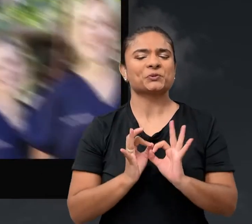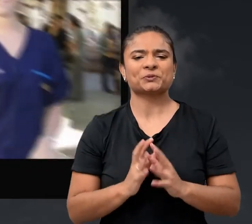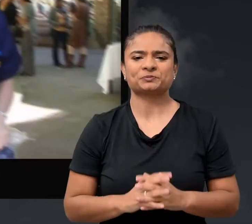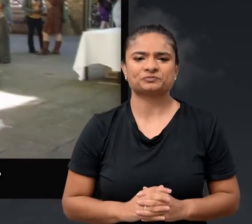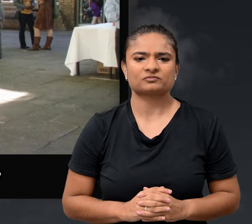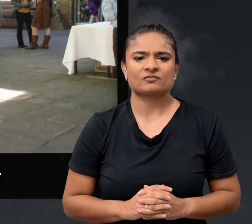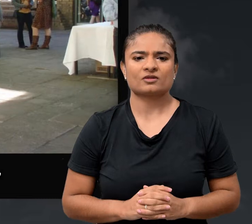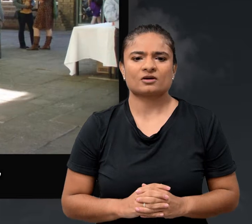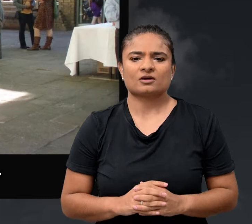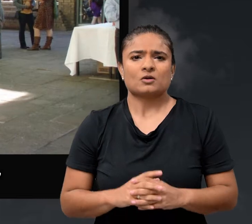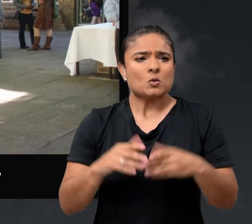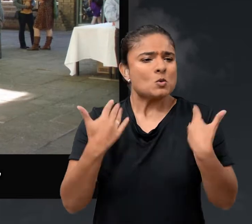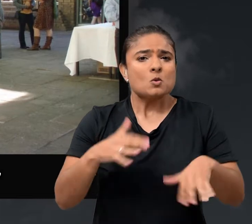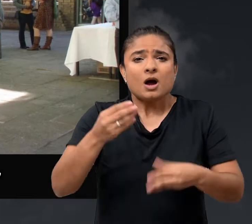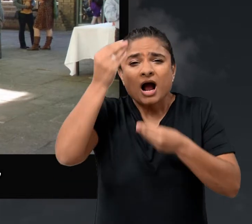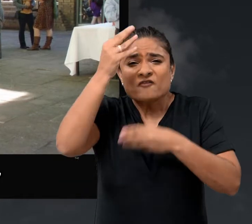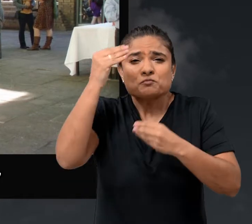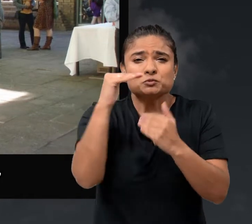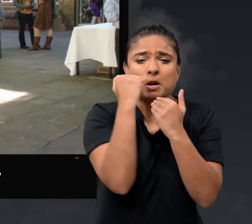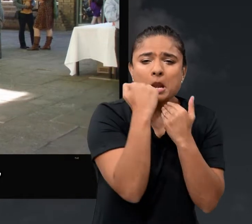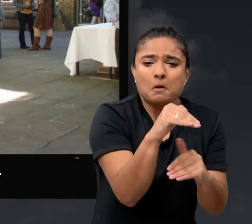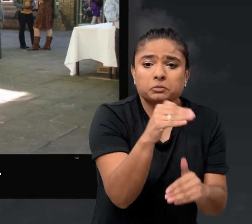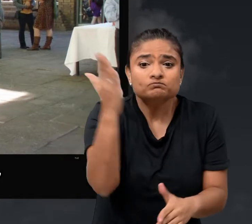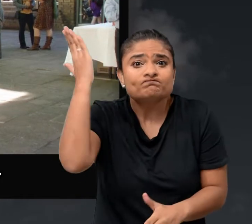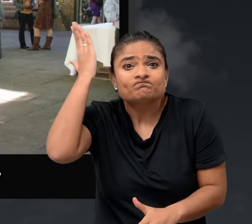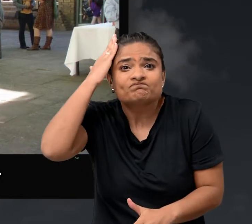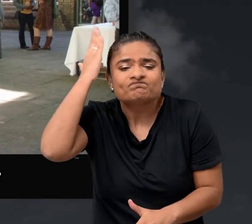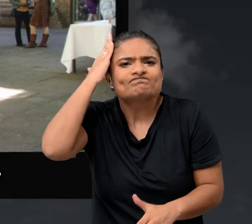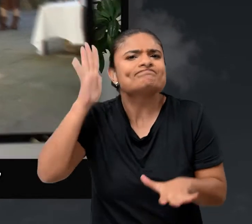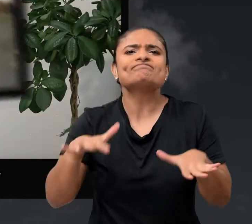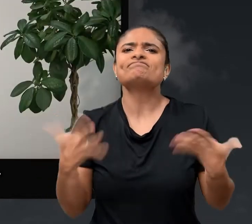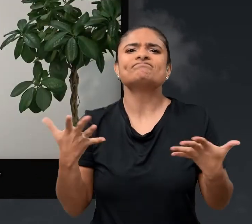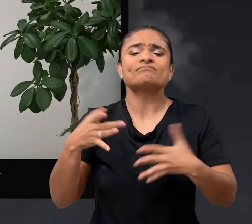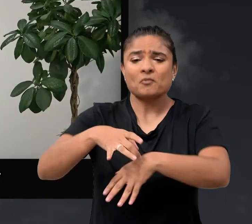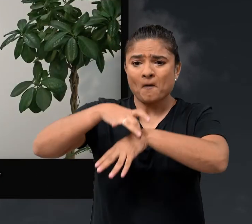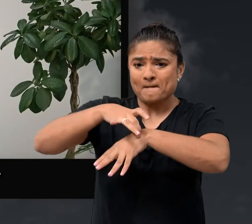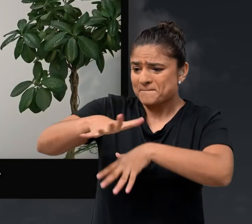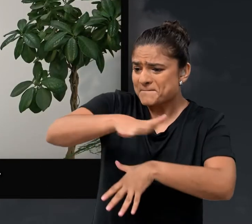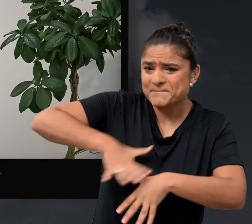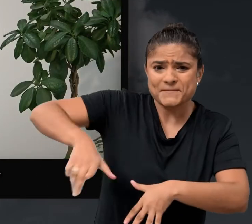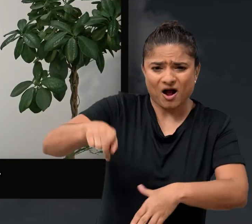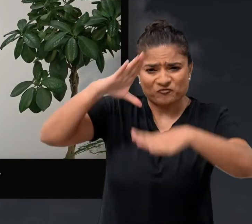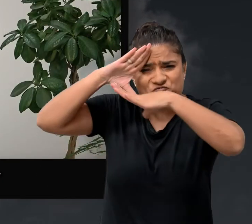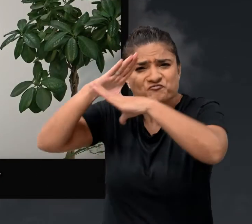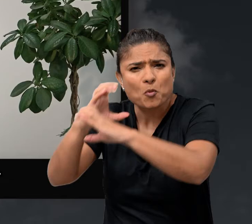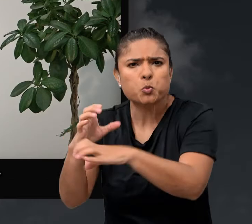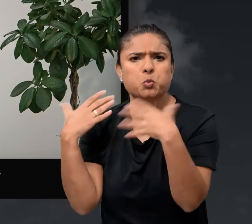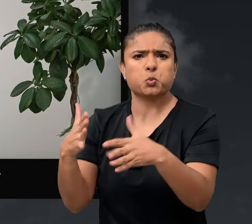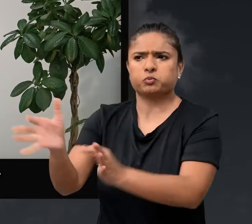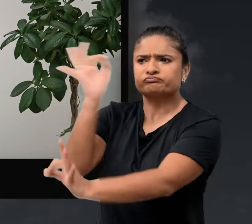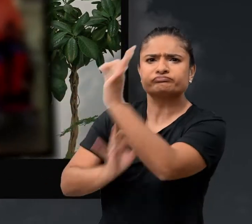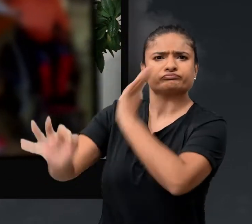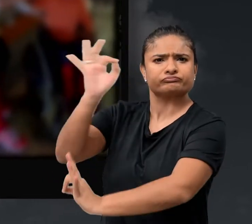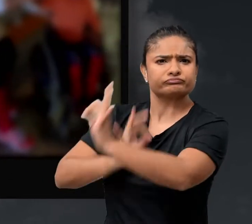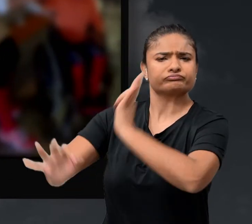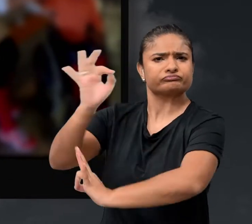disability, and very little I didn't know. But all medical